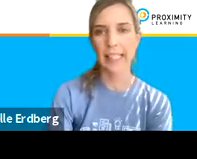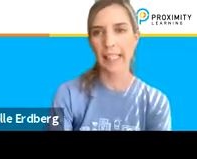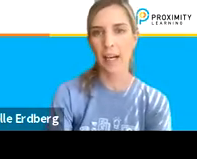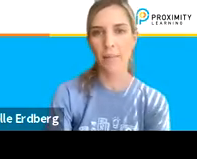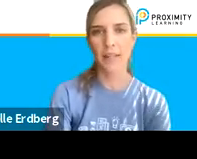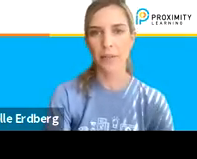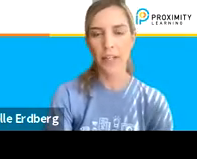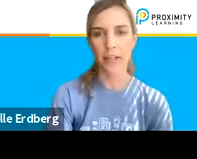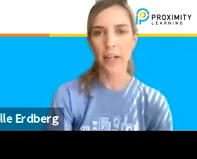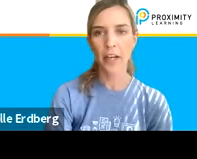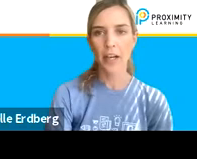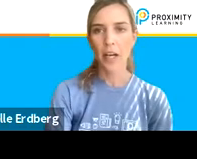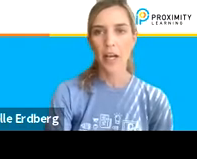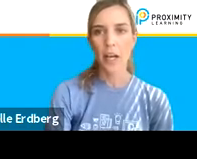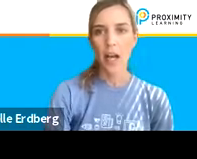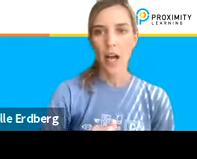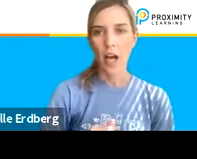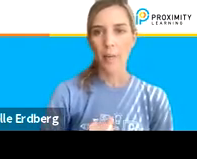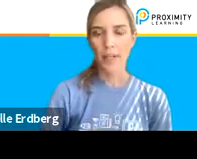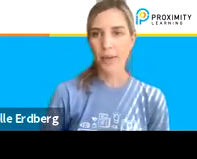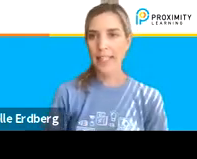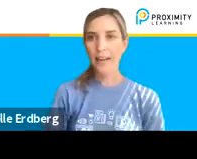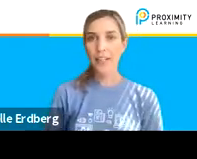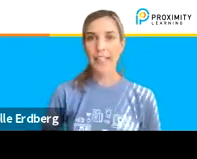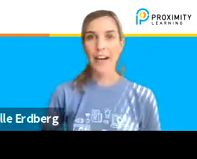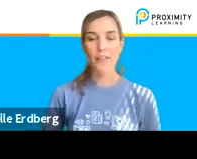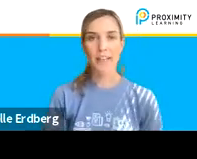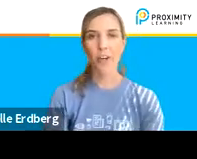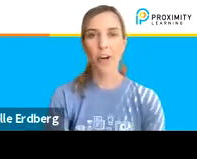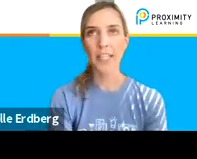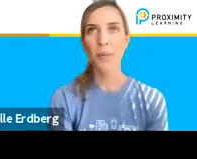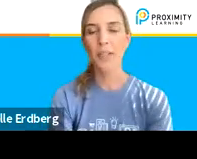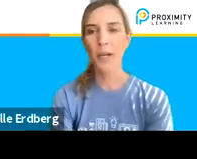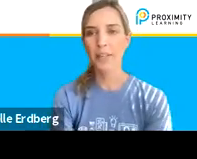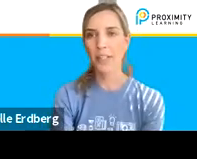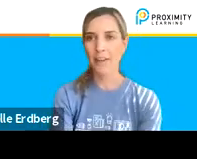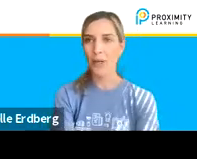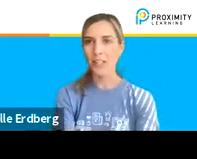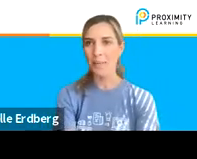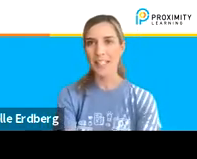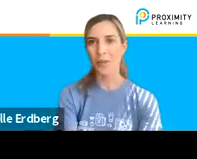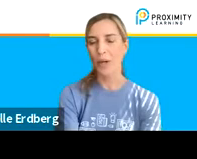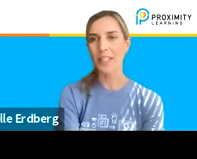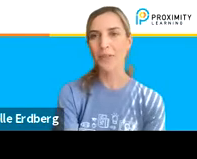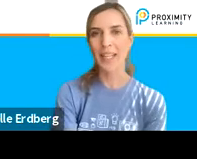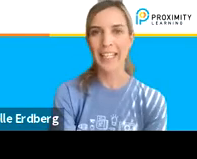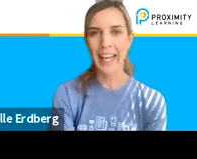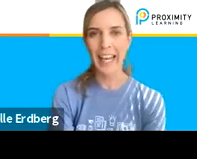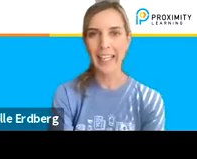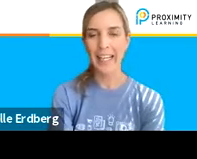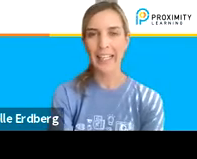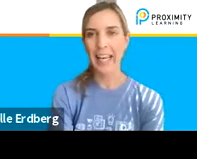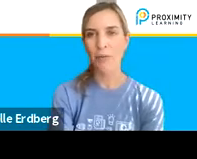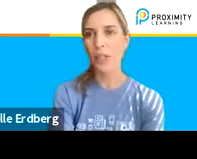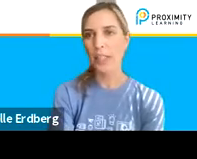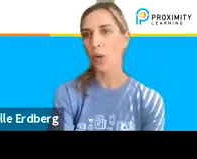to see in the new year. So I think that really covers it for our team. We just wanted to really give you a glimpse into what we do day to